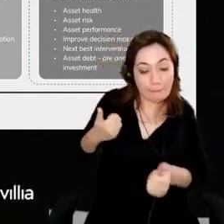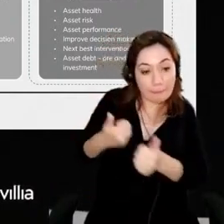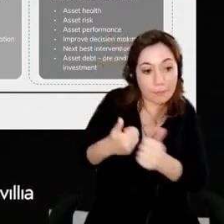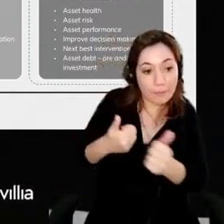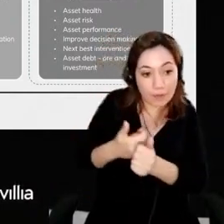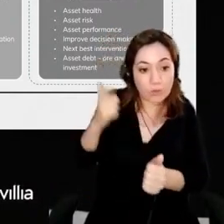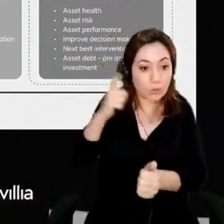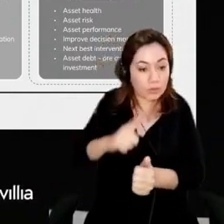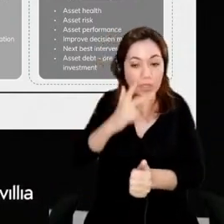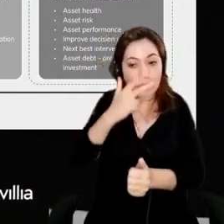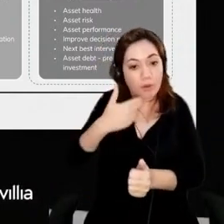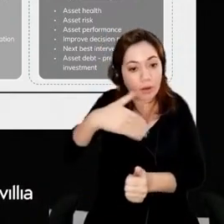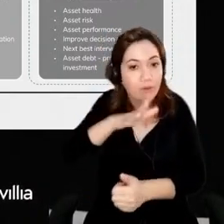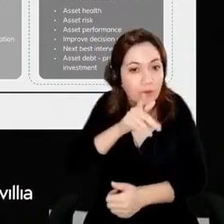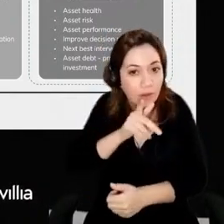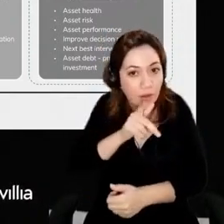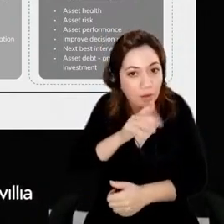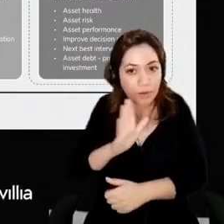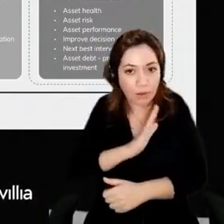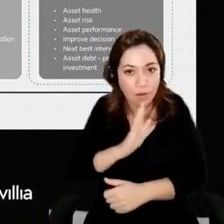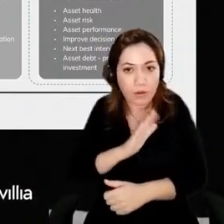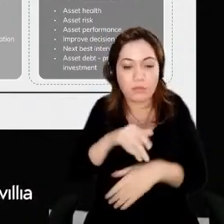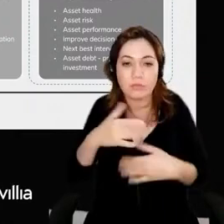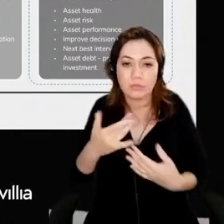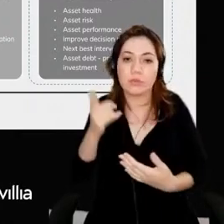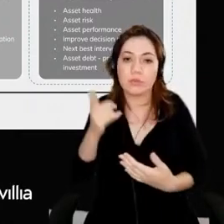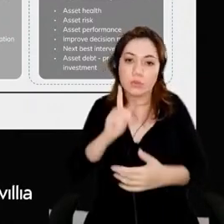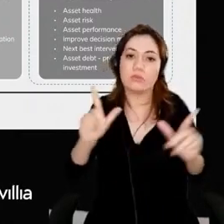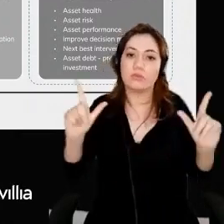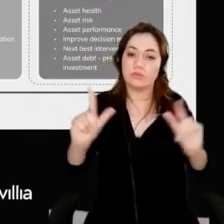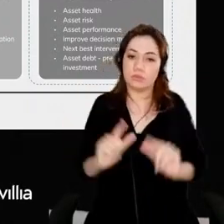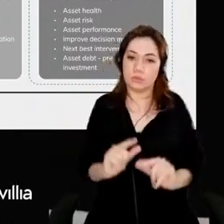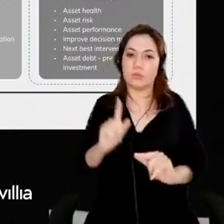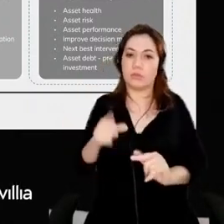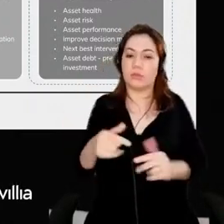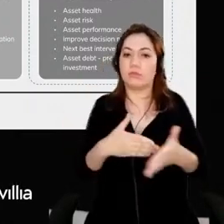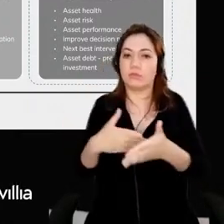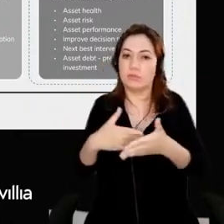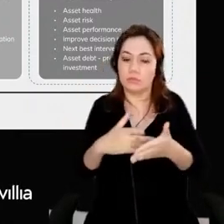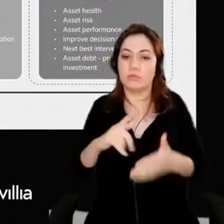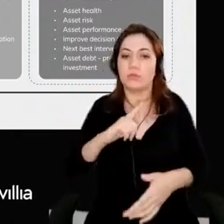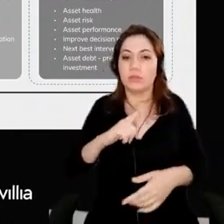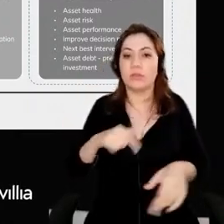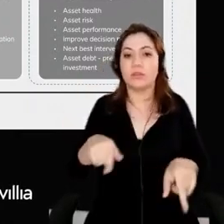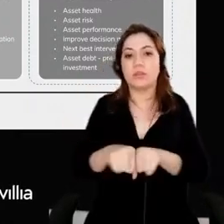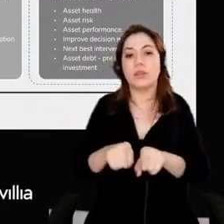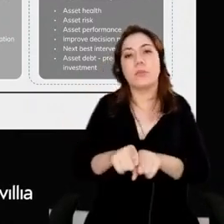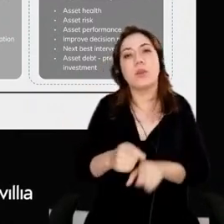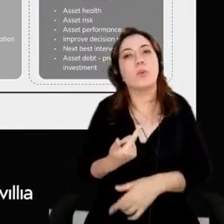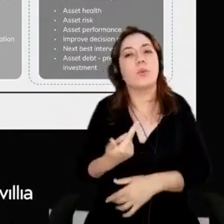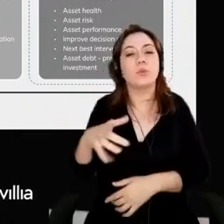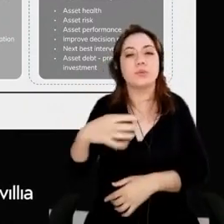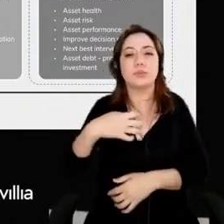to reduce the amount of interruptions that they have, all the way to applications that